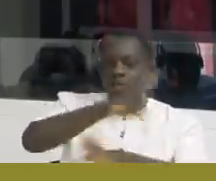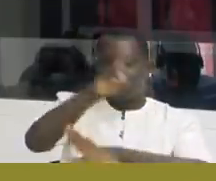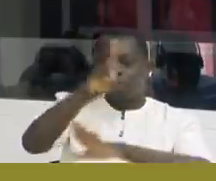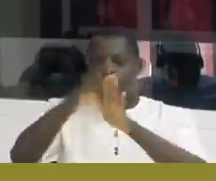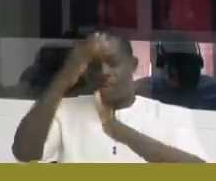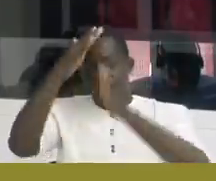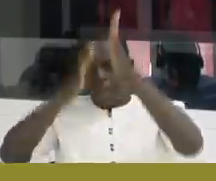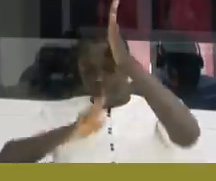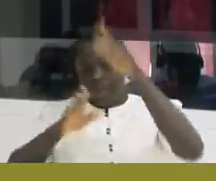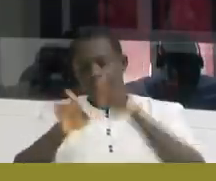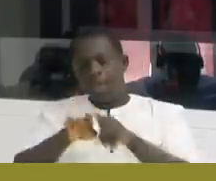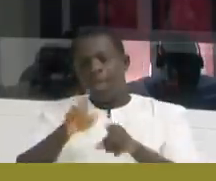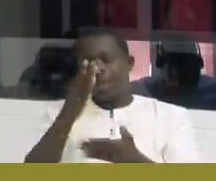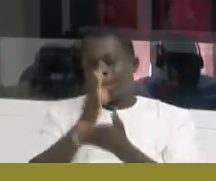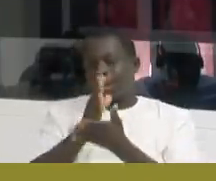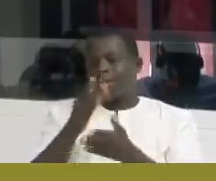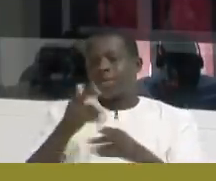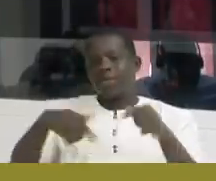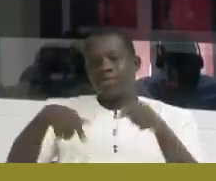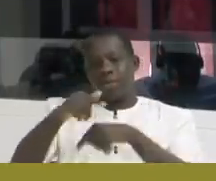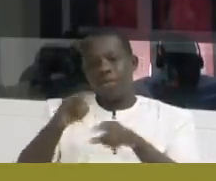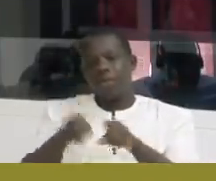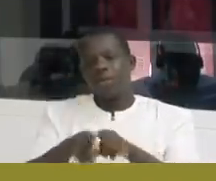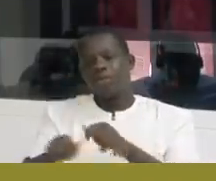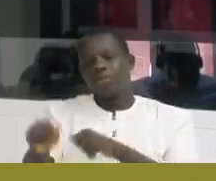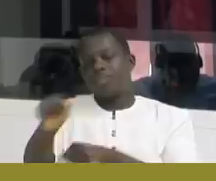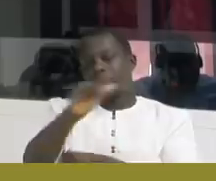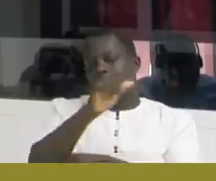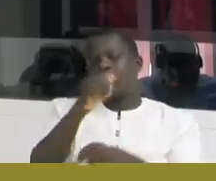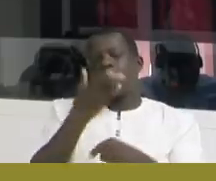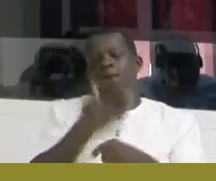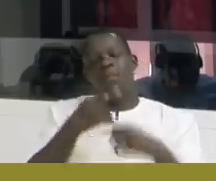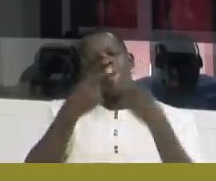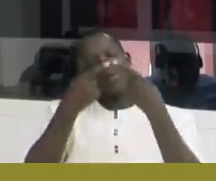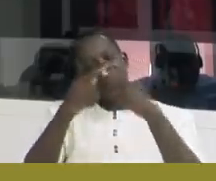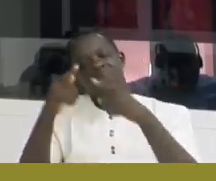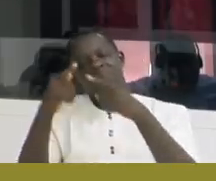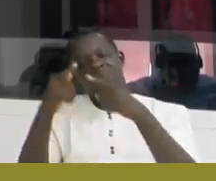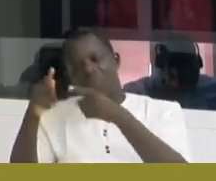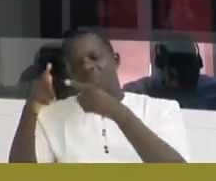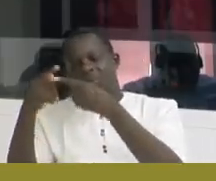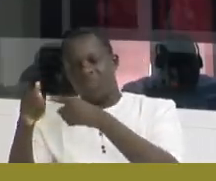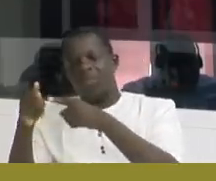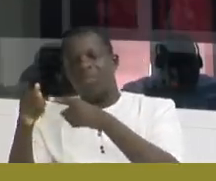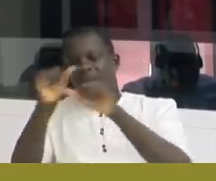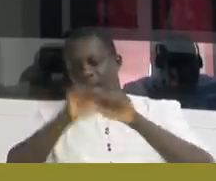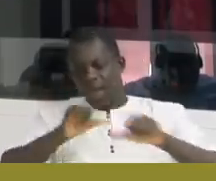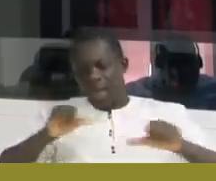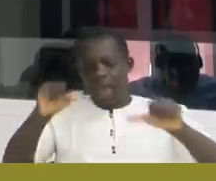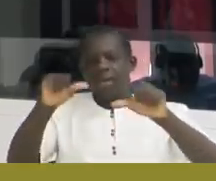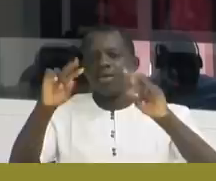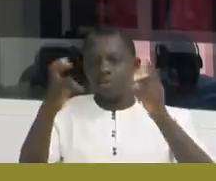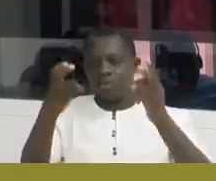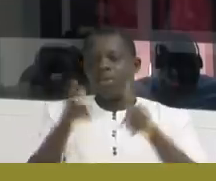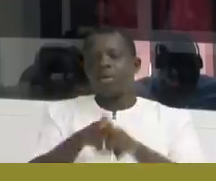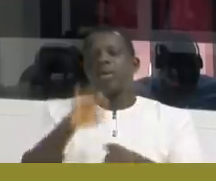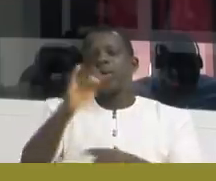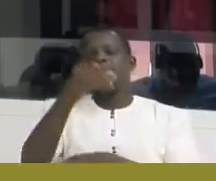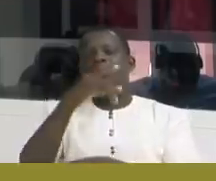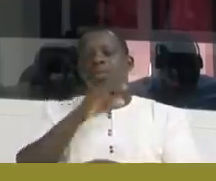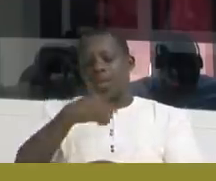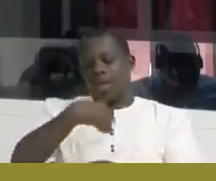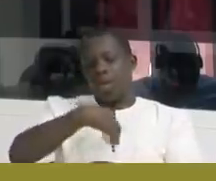from Fajara barracks, you've got several different versions. But let's focus on this one. Yes, sir, I just want to explain that it is